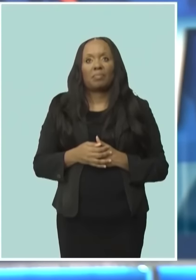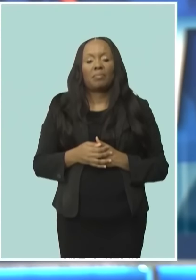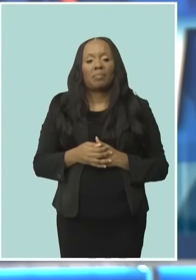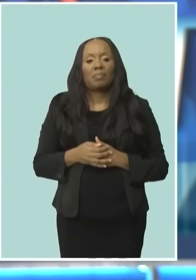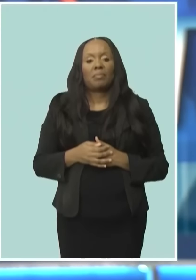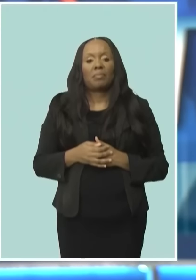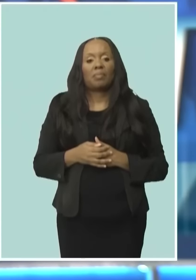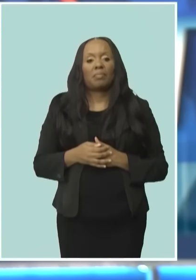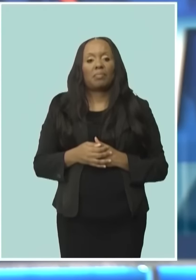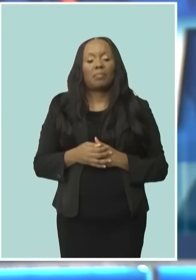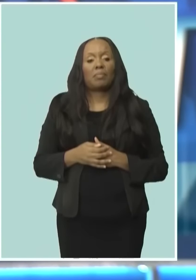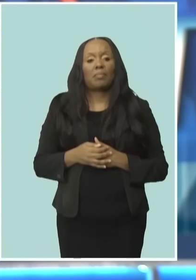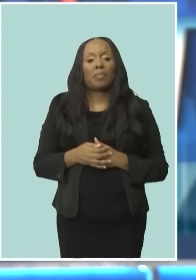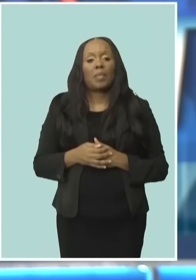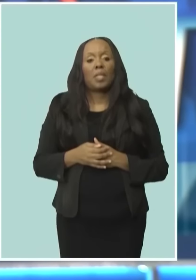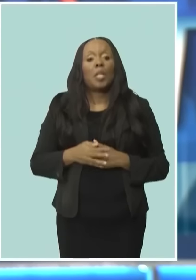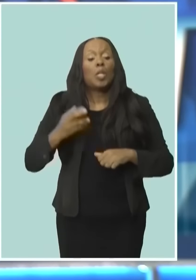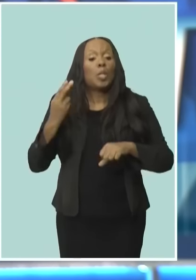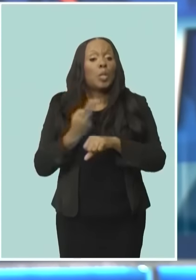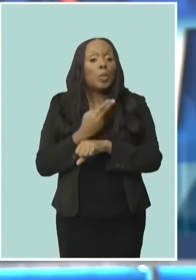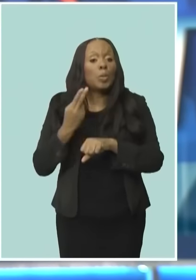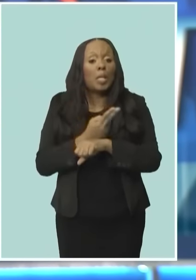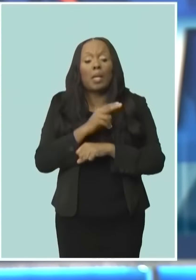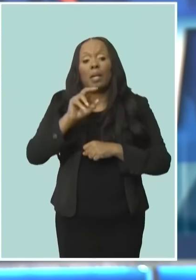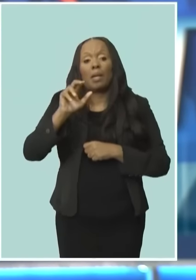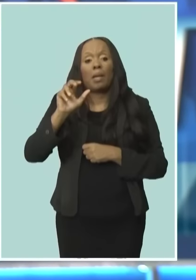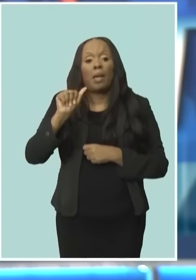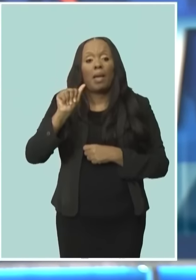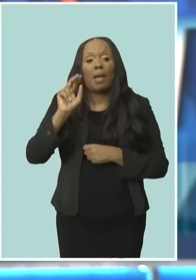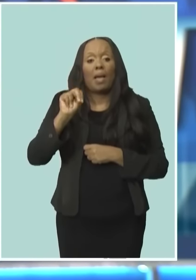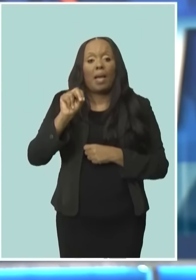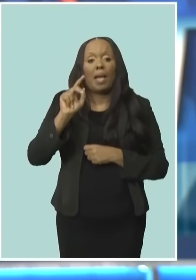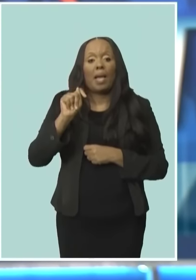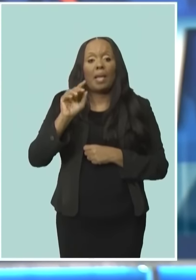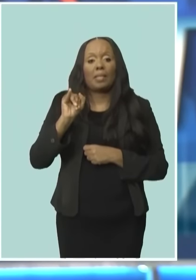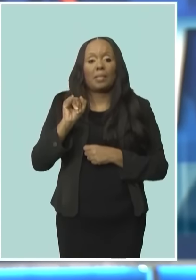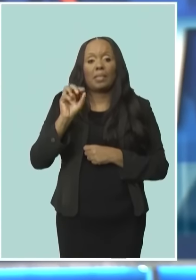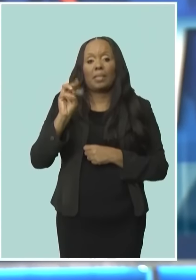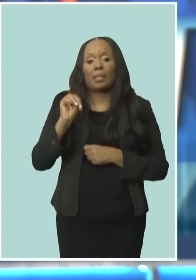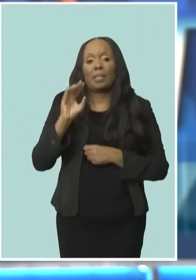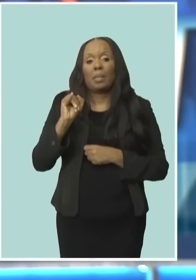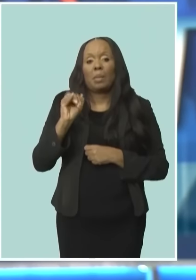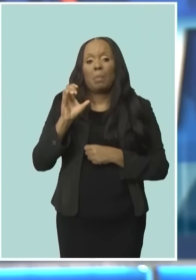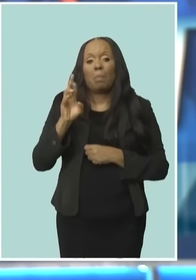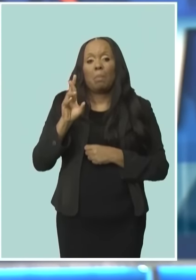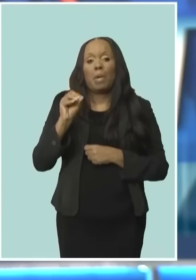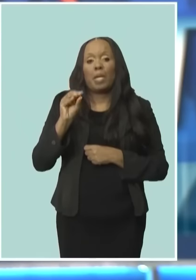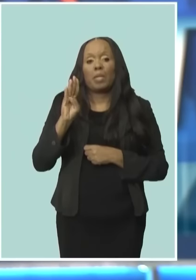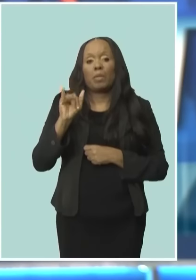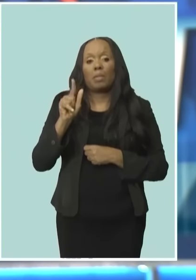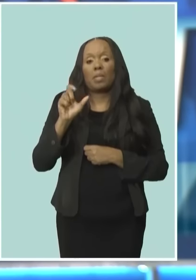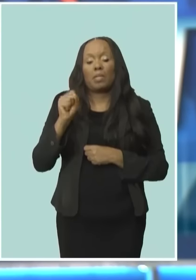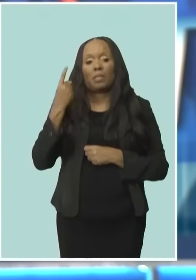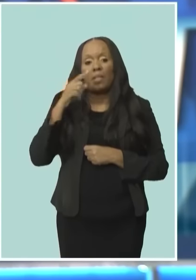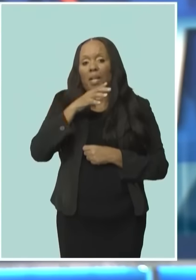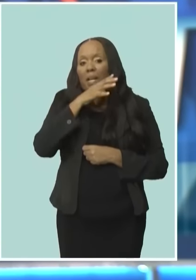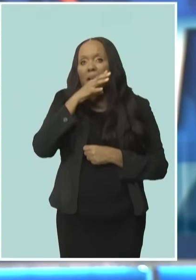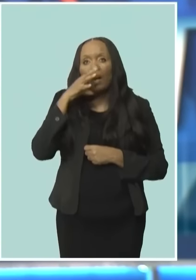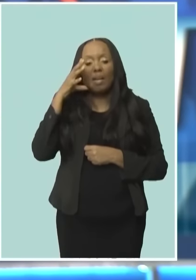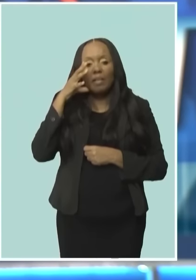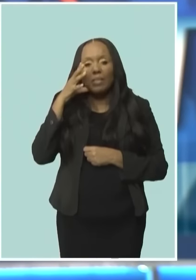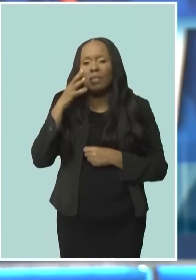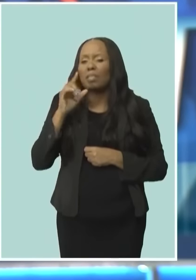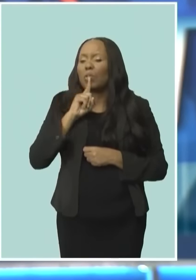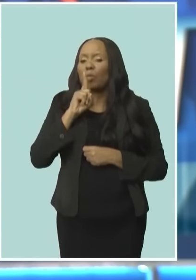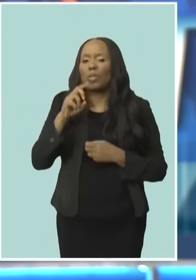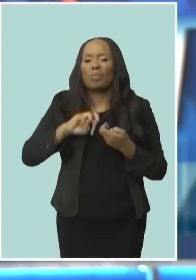The use of antimicrobials in the agricultural sector is a cause for concern for environmental officials. The revelation